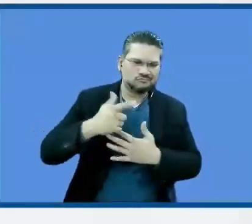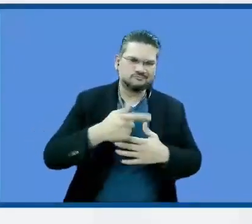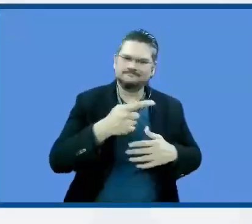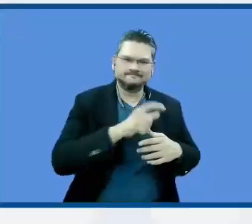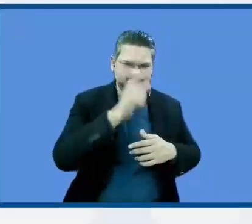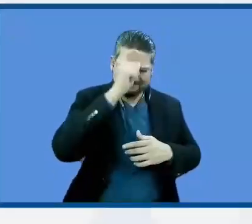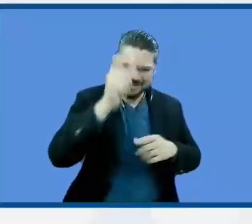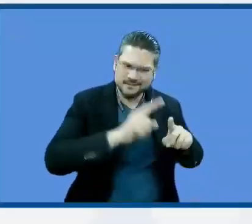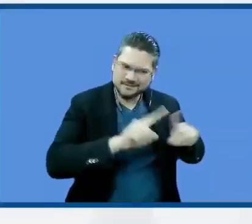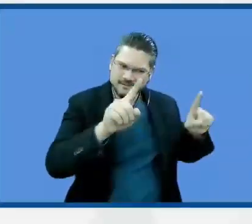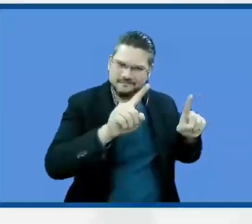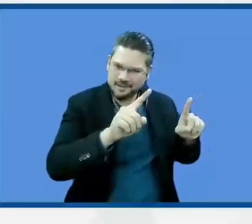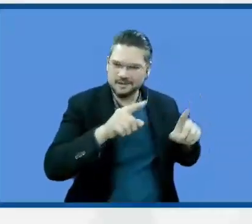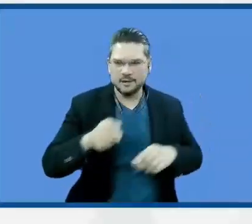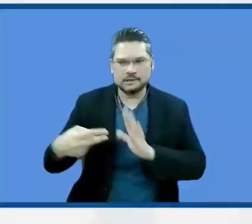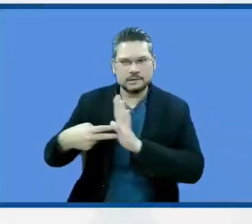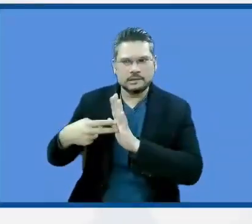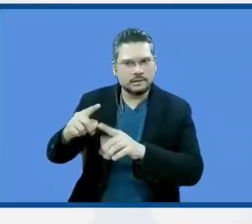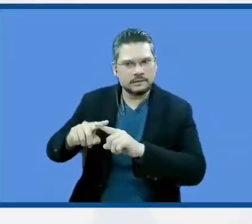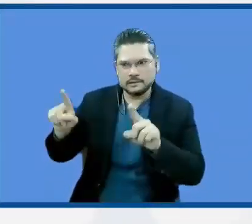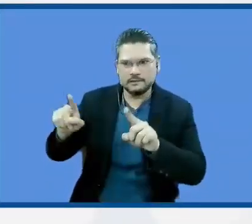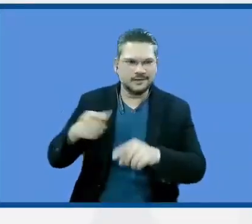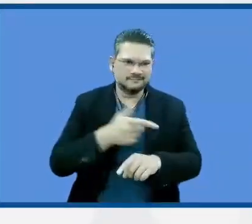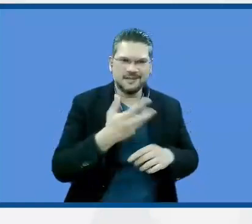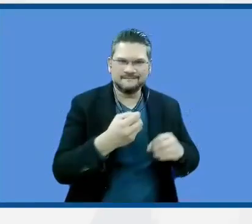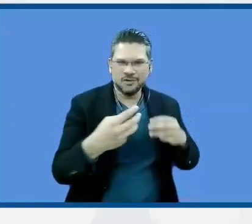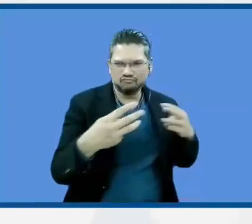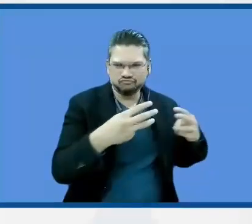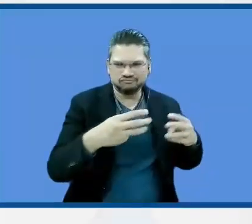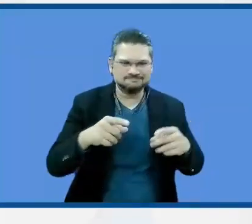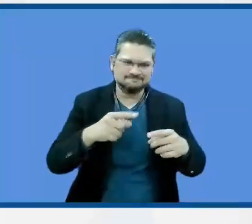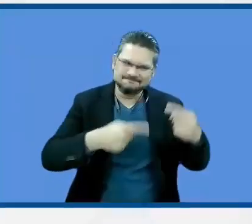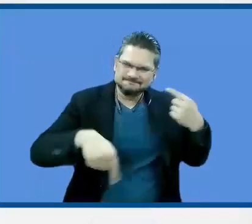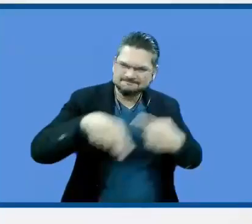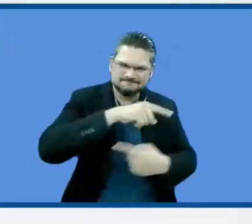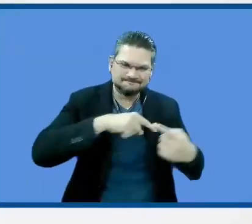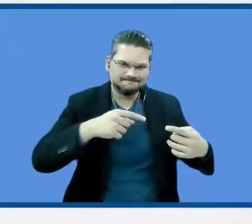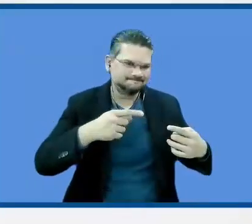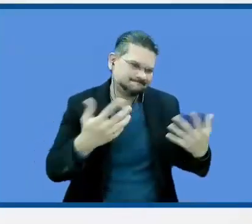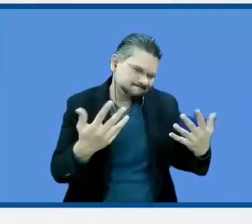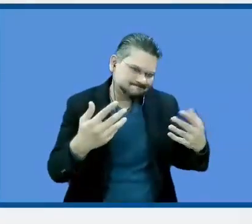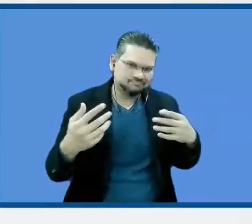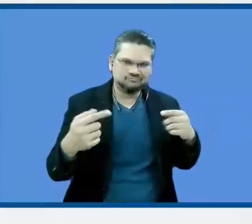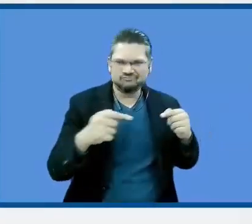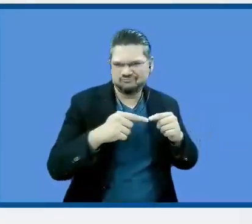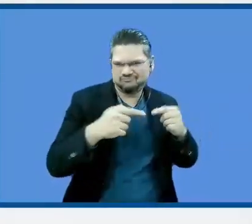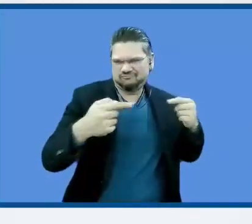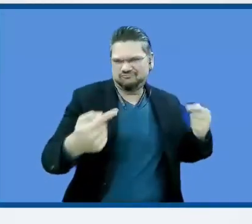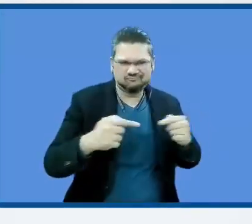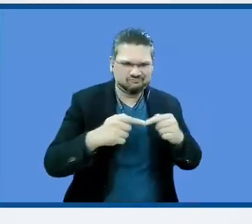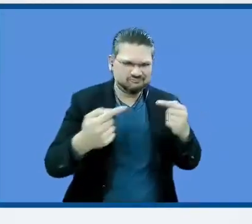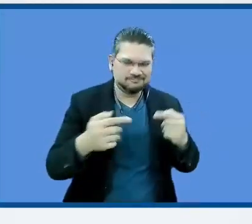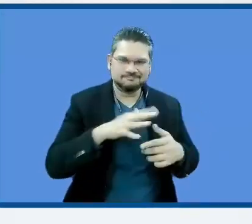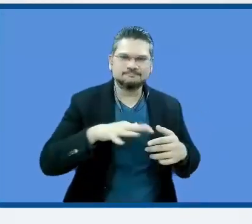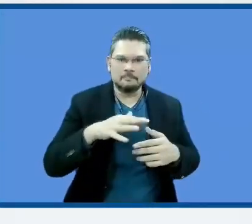the political situation and the conflict prevailing there. And so in the recovery, there will be some who will have a better chance than others